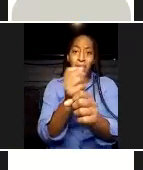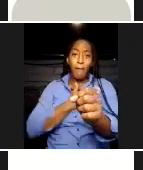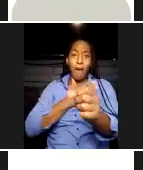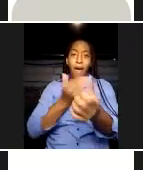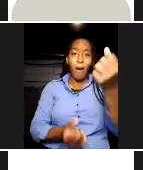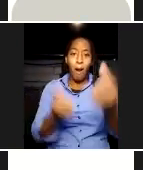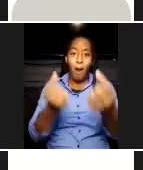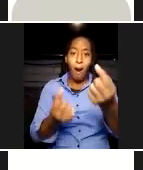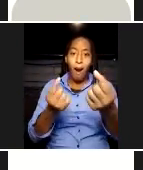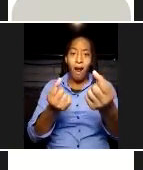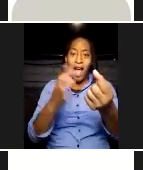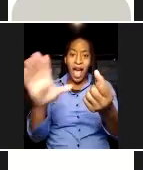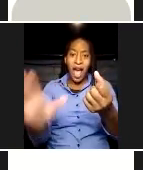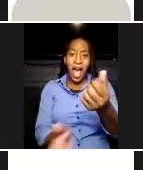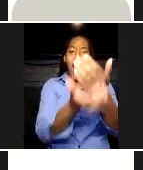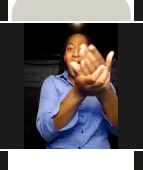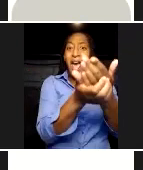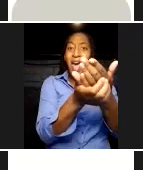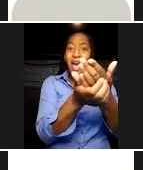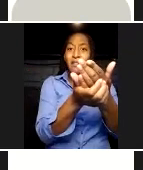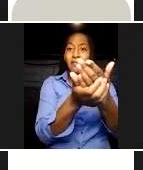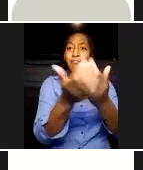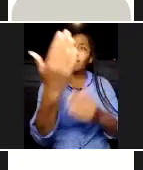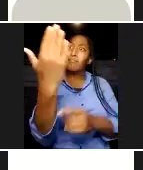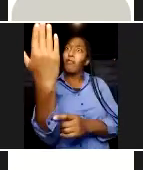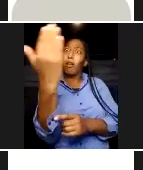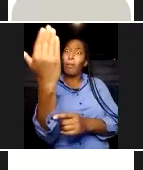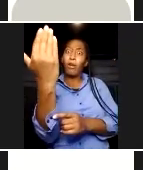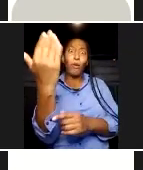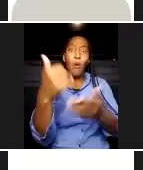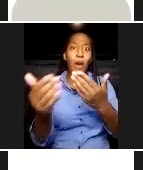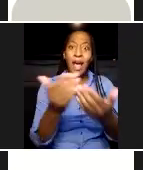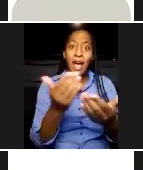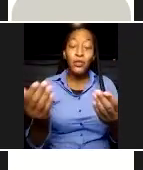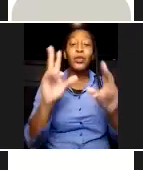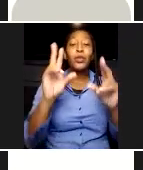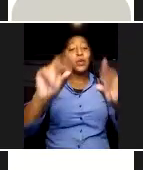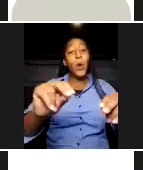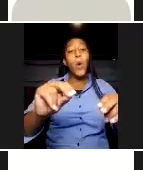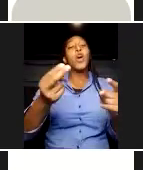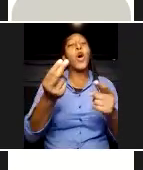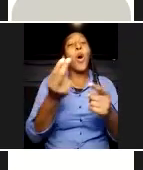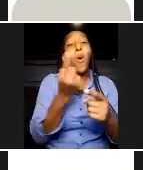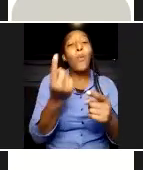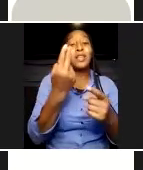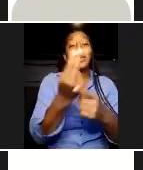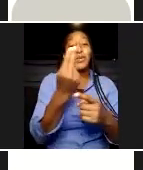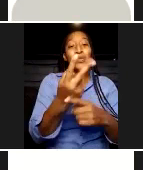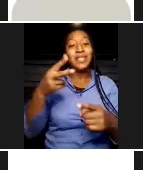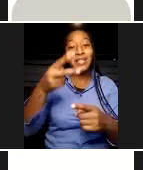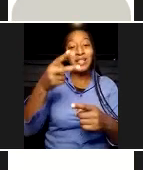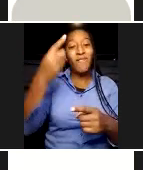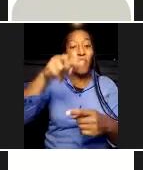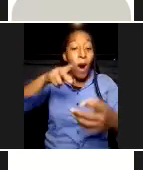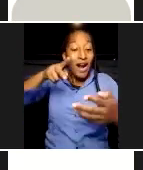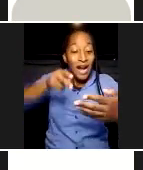that wasn't what I had in mind. So, you know, use the scissors to cut these materials. But other than that,